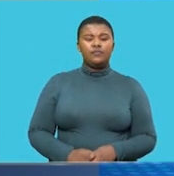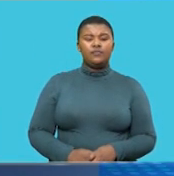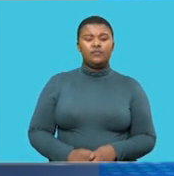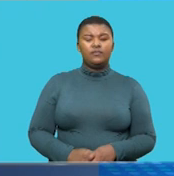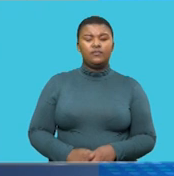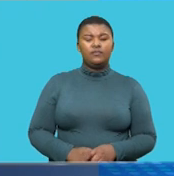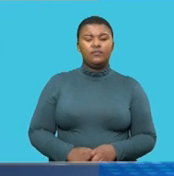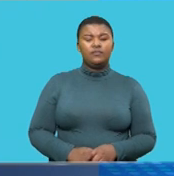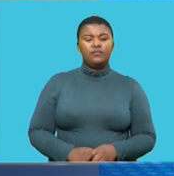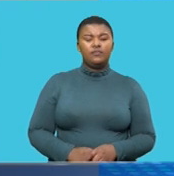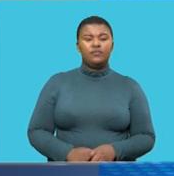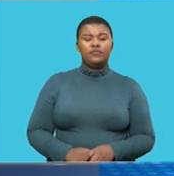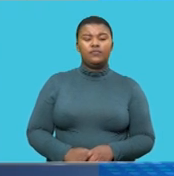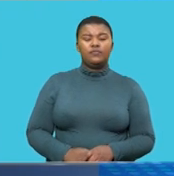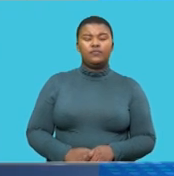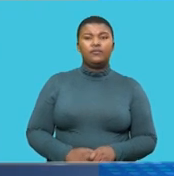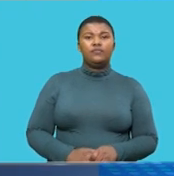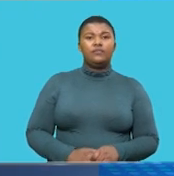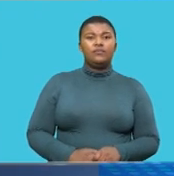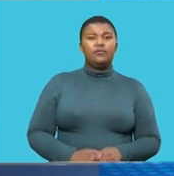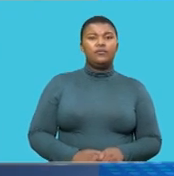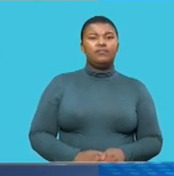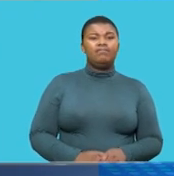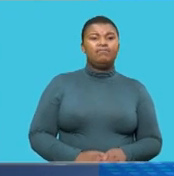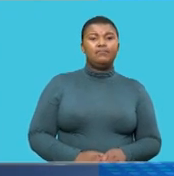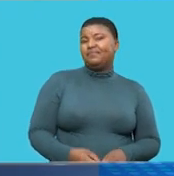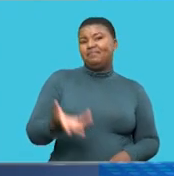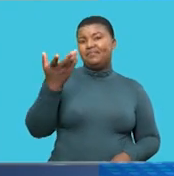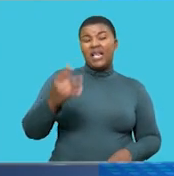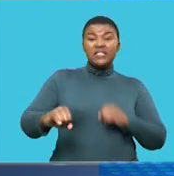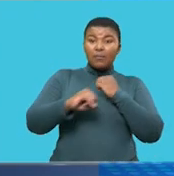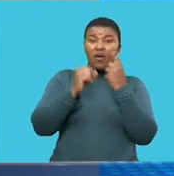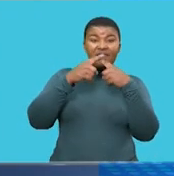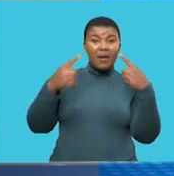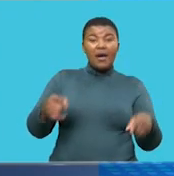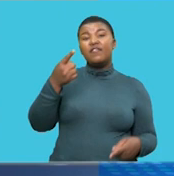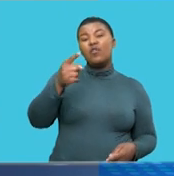The lack of corporate support for the SAMAs,